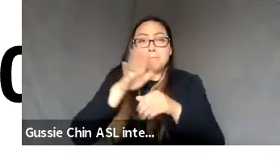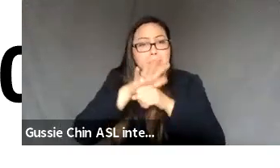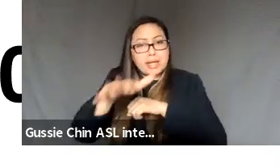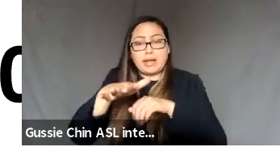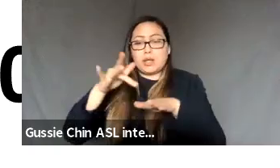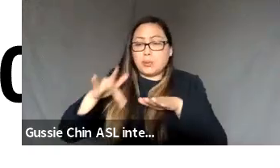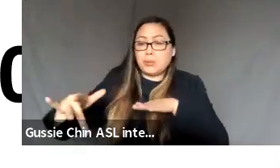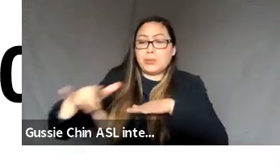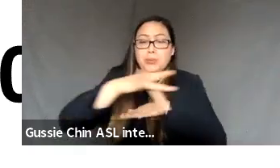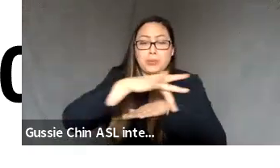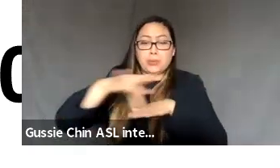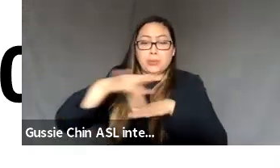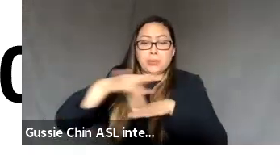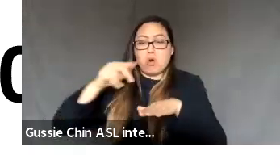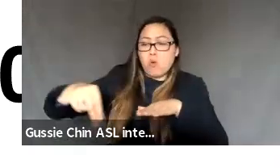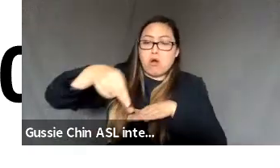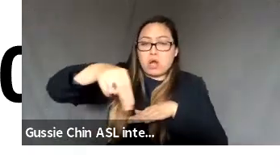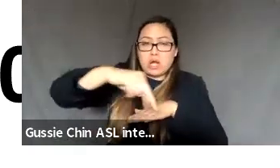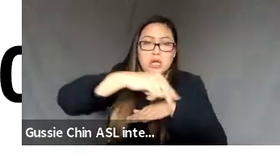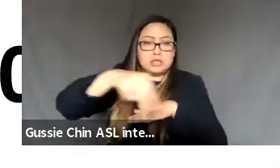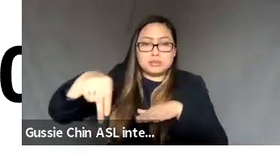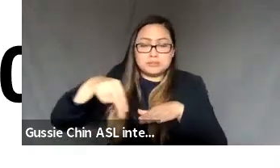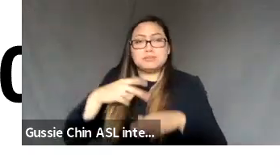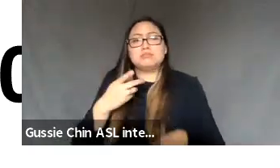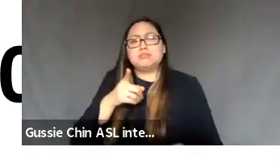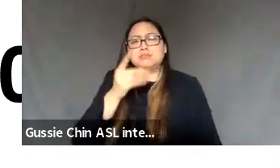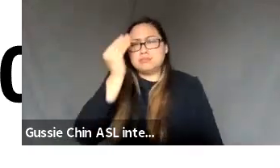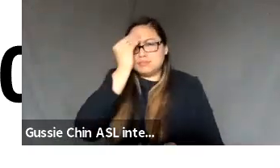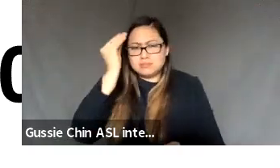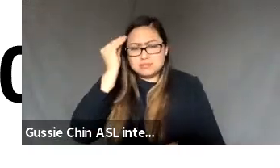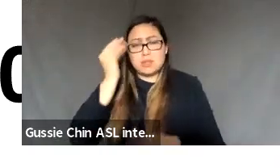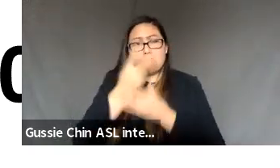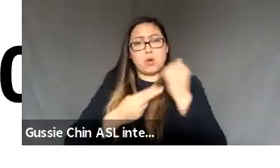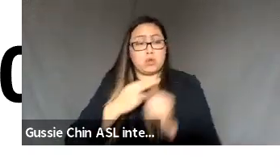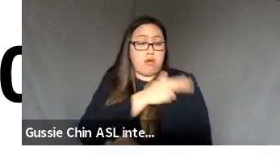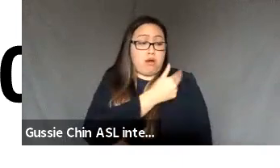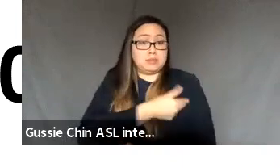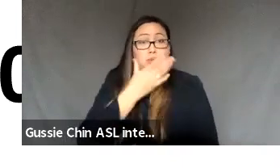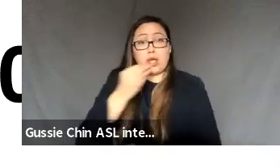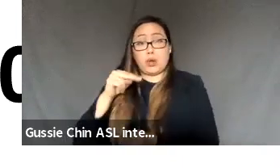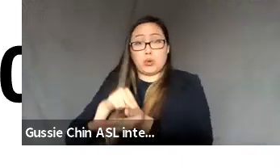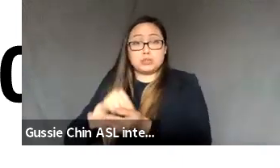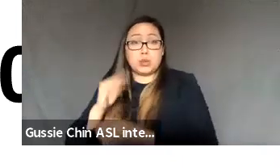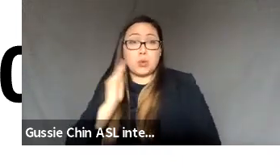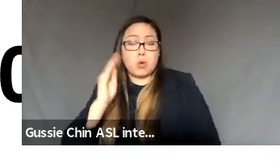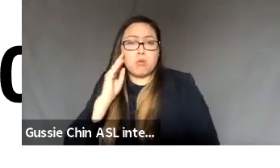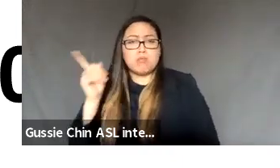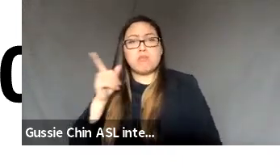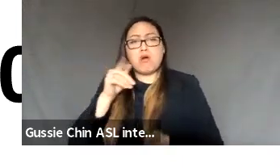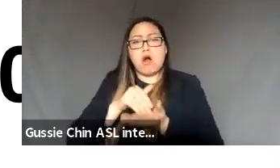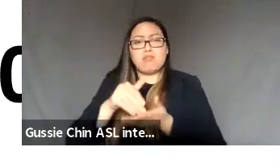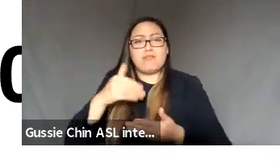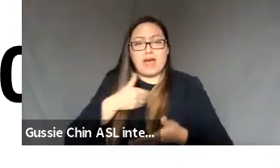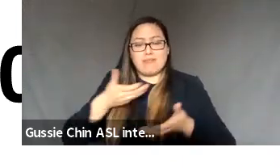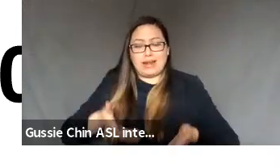space. Now, keep in mind that both hospitals and nursing homes, there are often lifts and